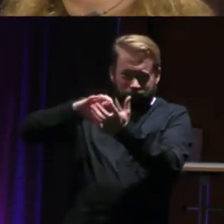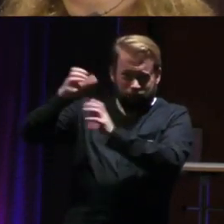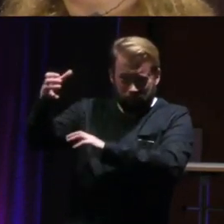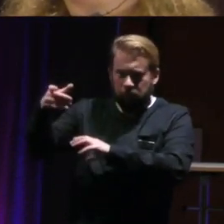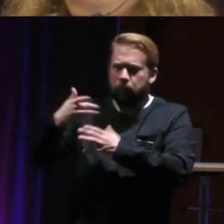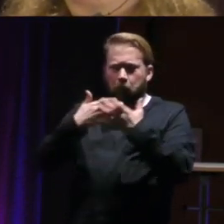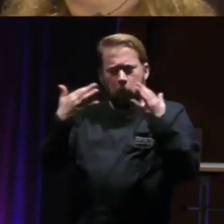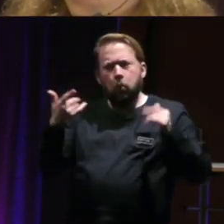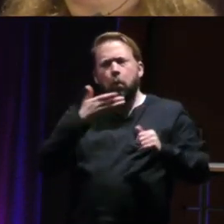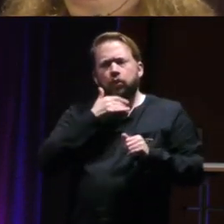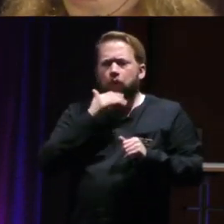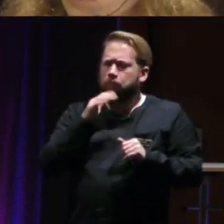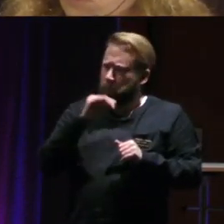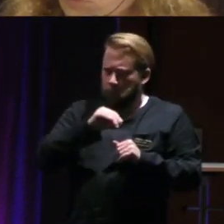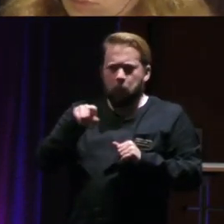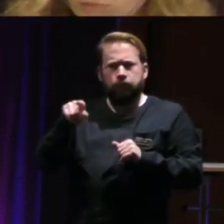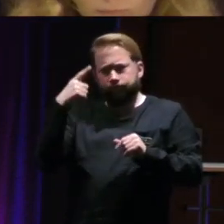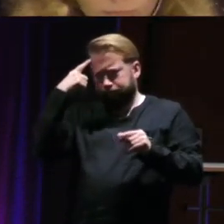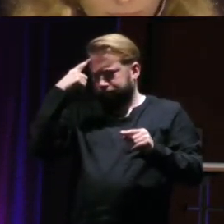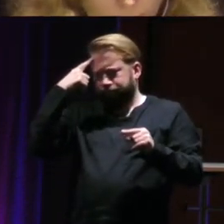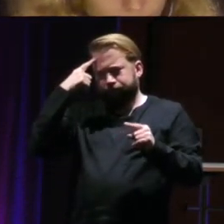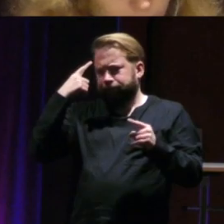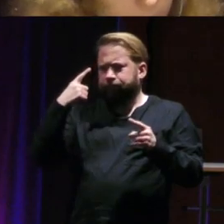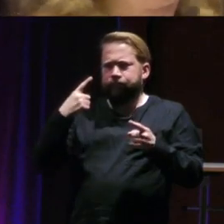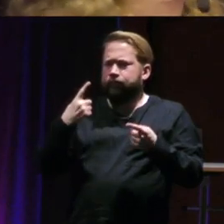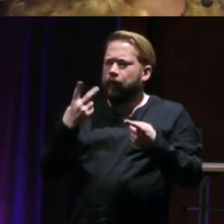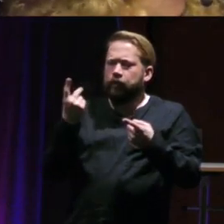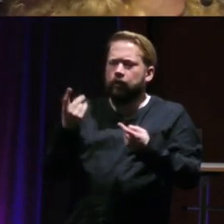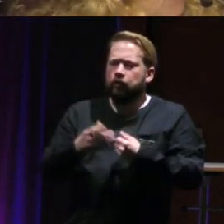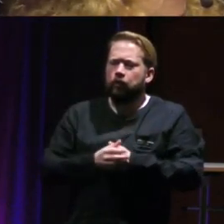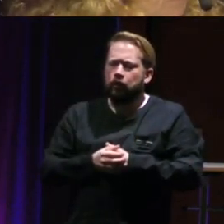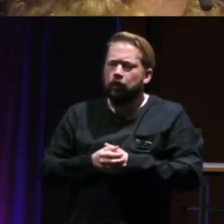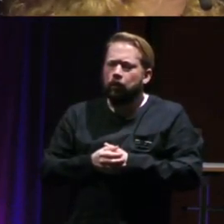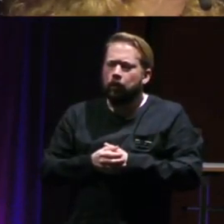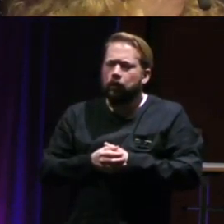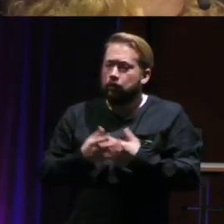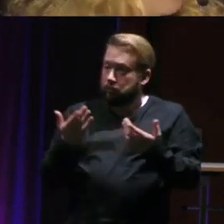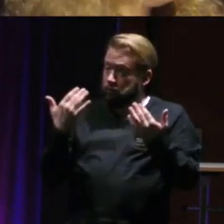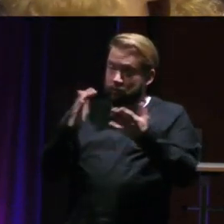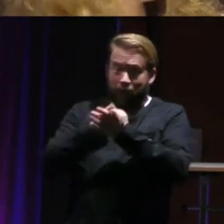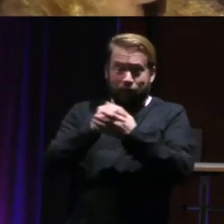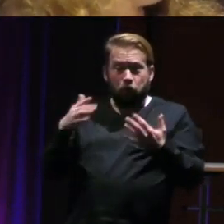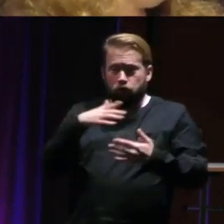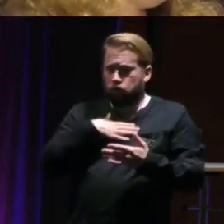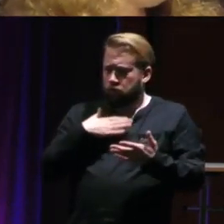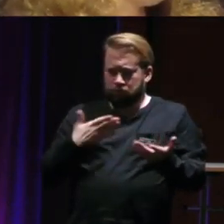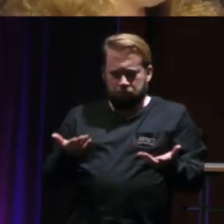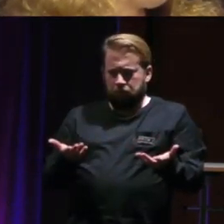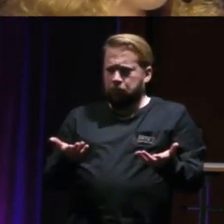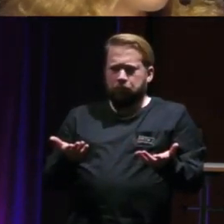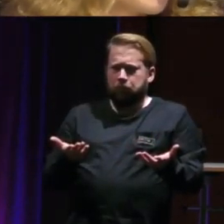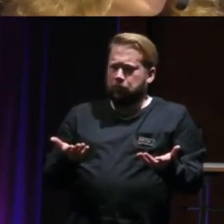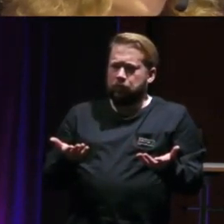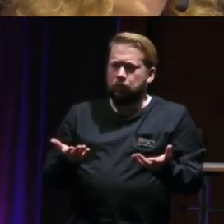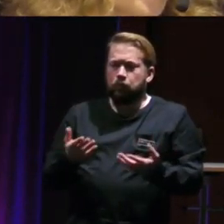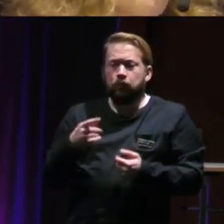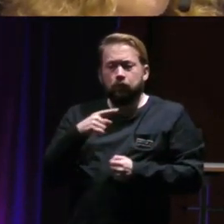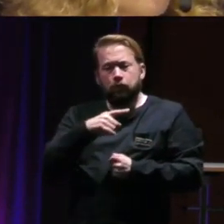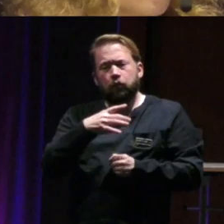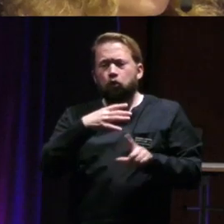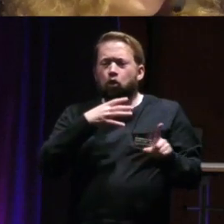friends started seriously thinking that Russia should be empire, should revive all those